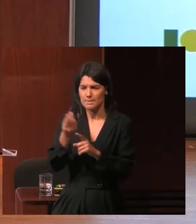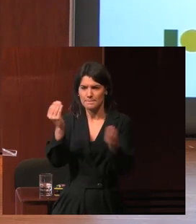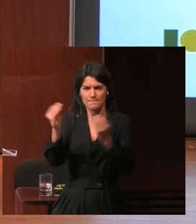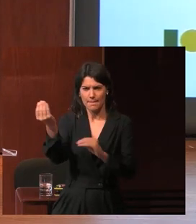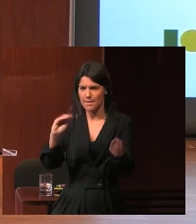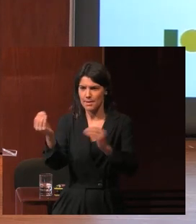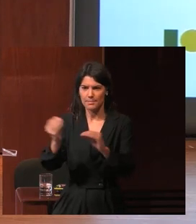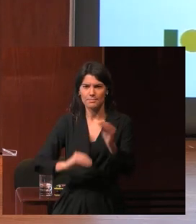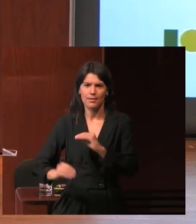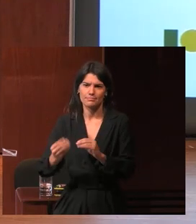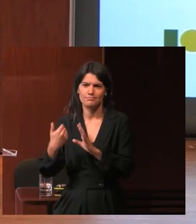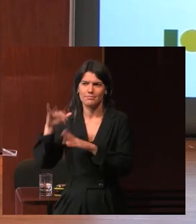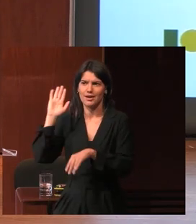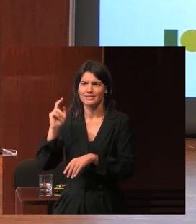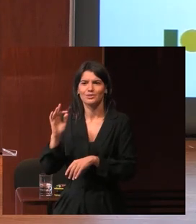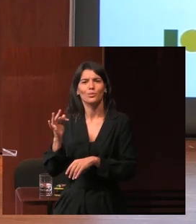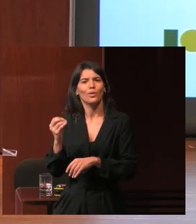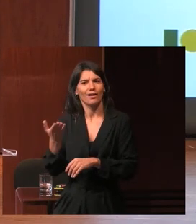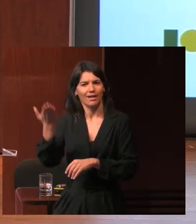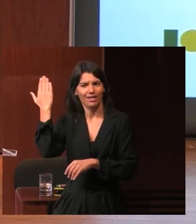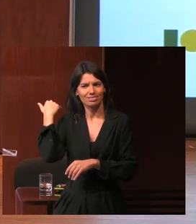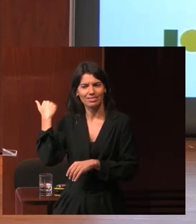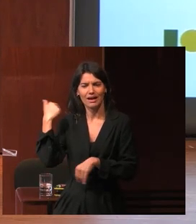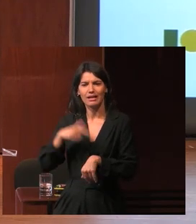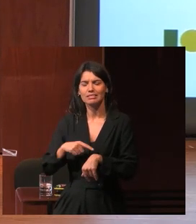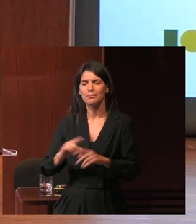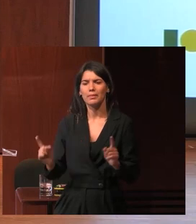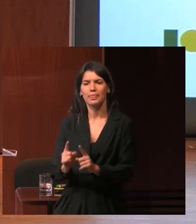a way that people